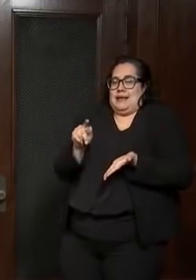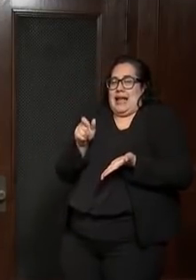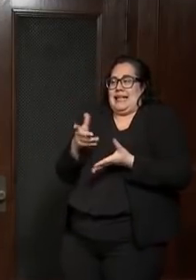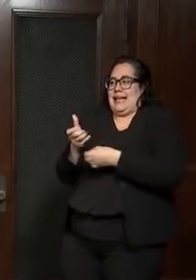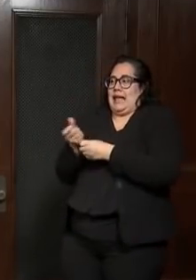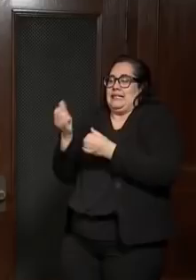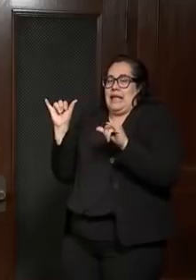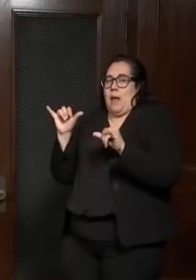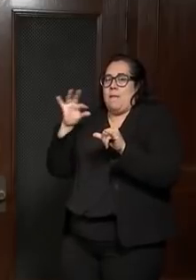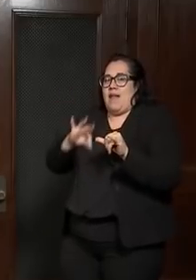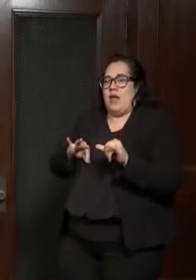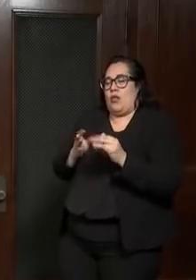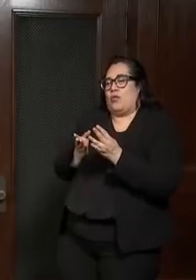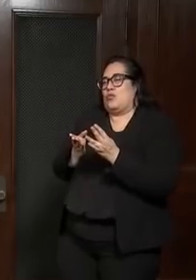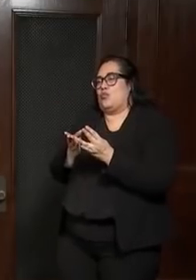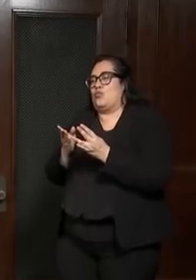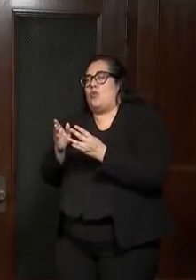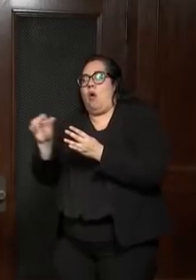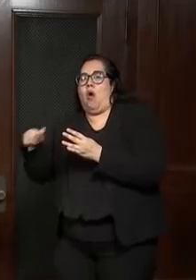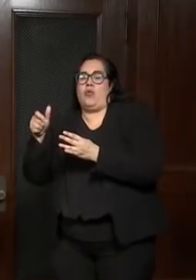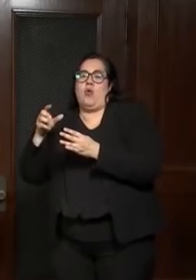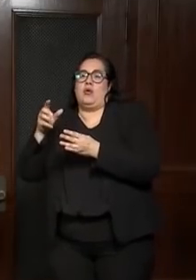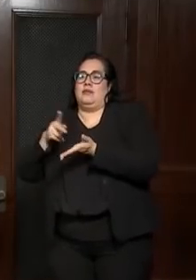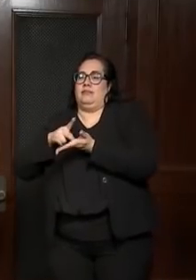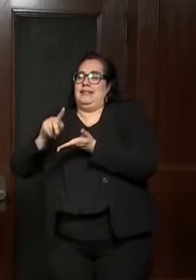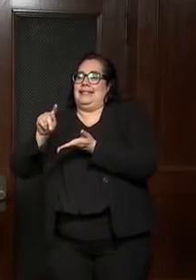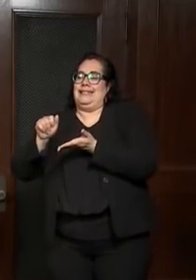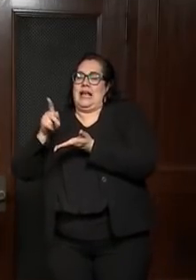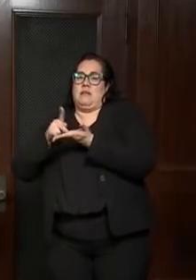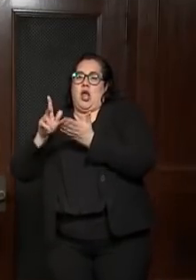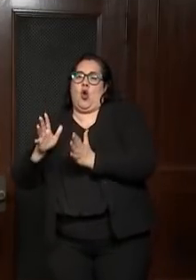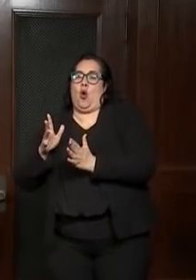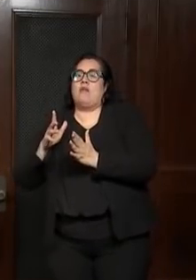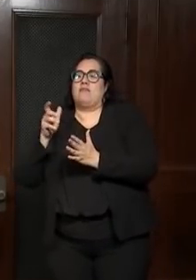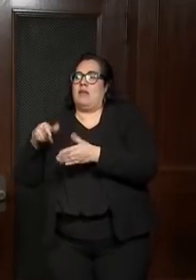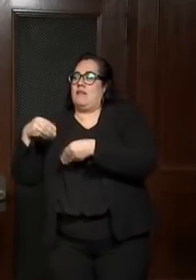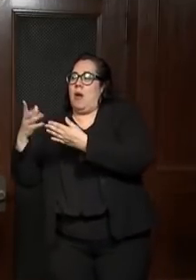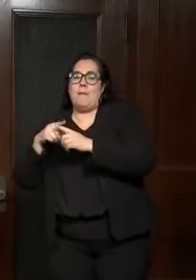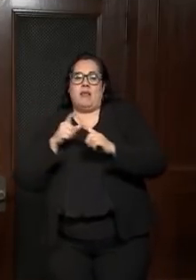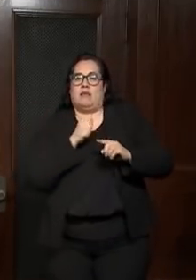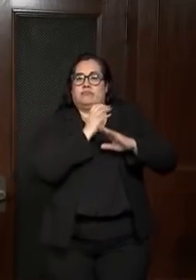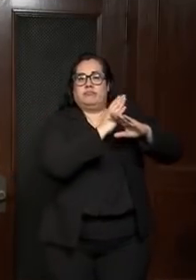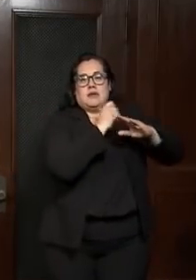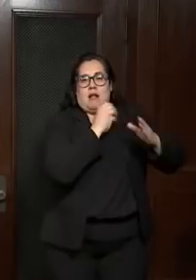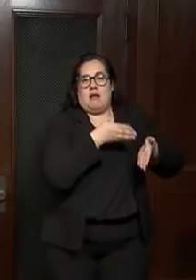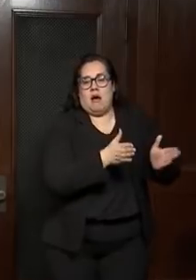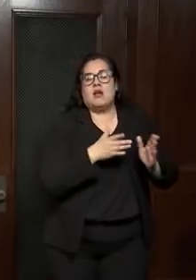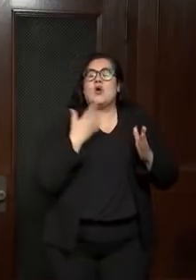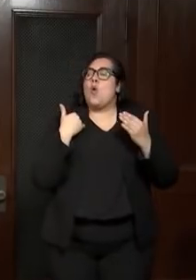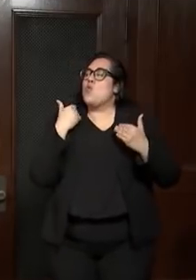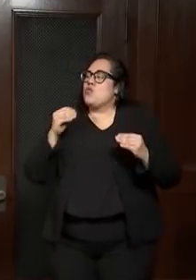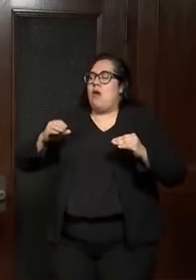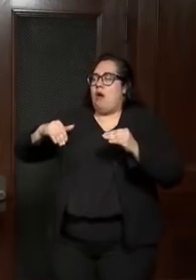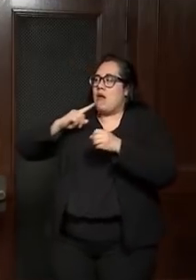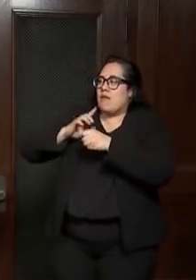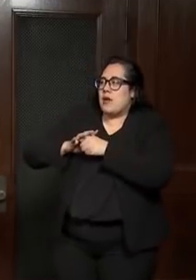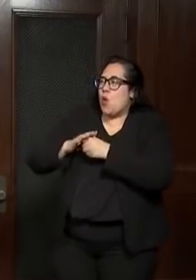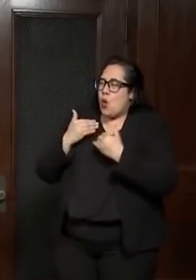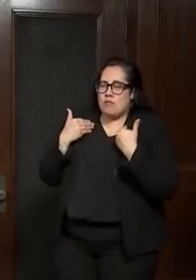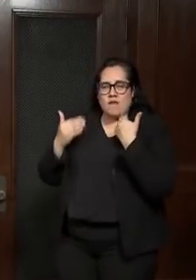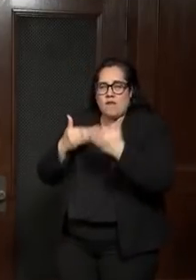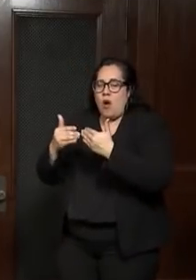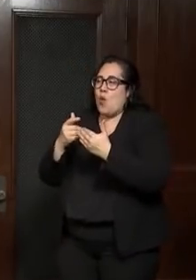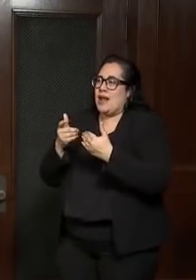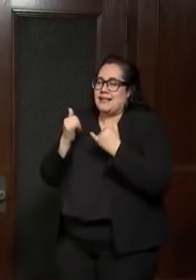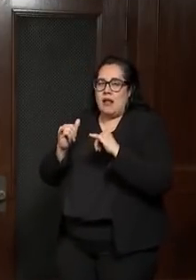same benefits to other taxpayers that right now have been prohibited. But no, there has not been any confirmation it's moving forward. We continue to ask people to call